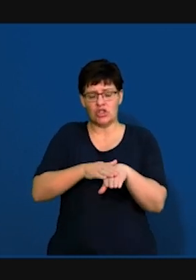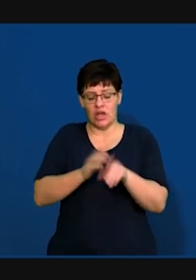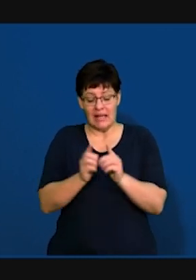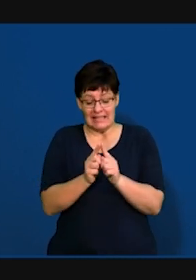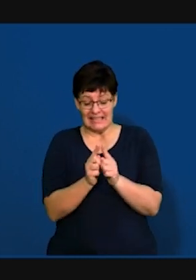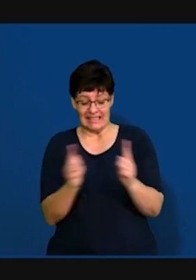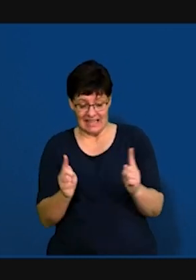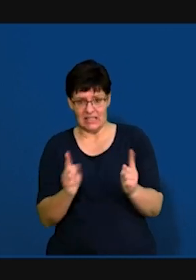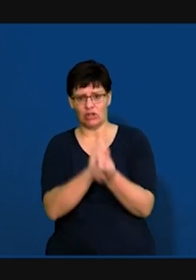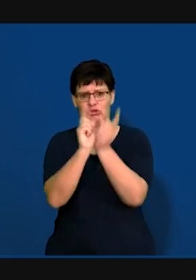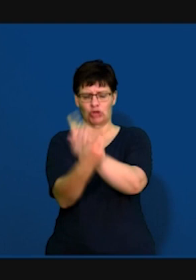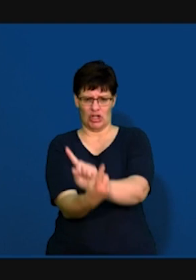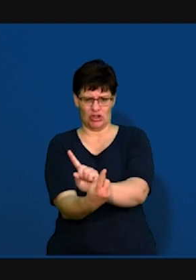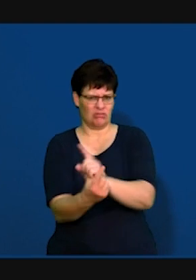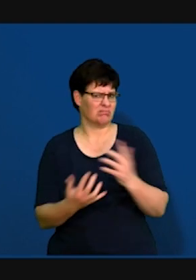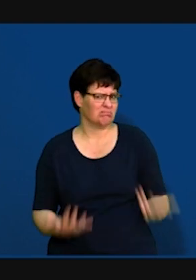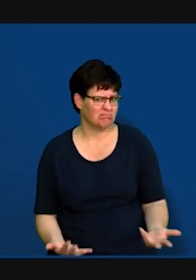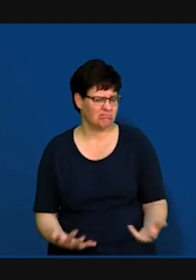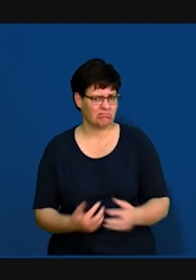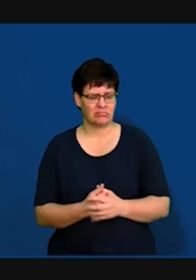between charges?